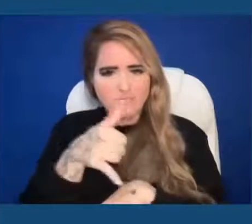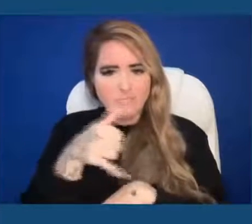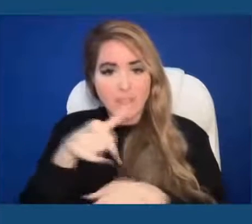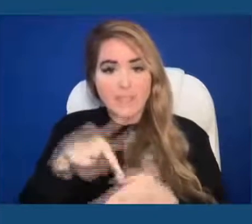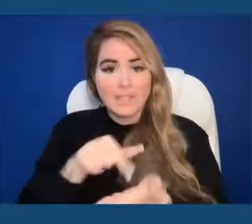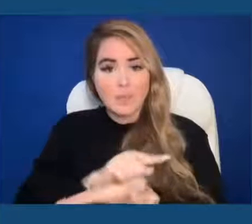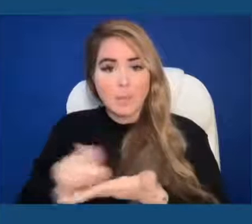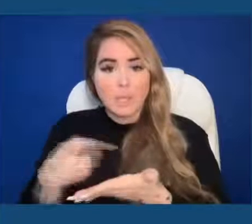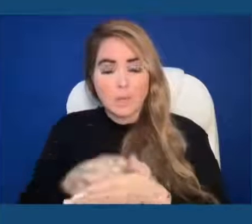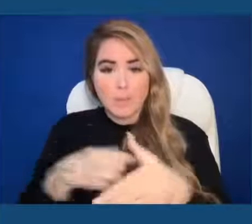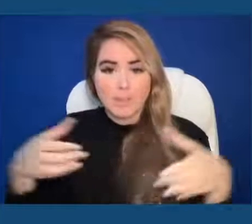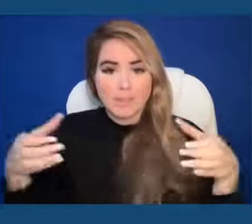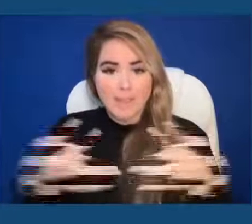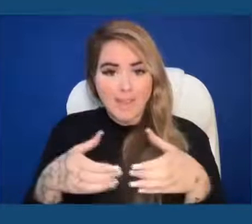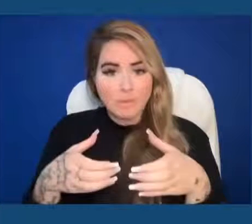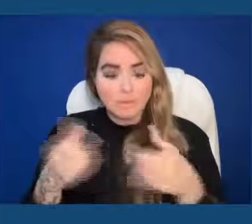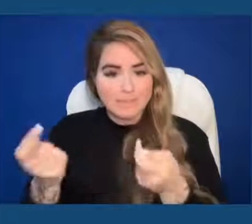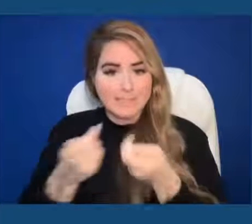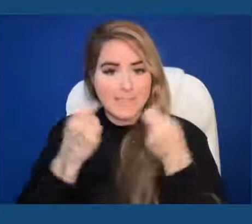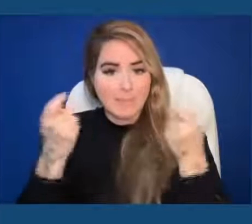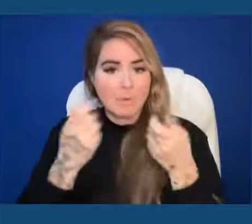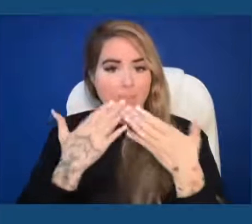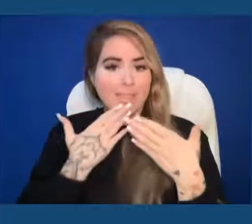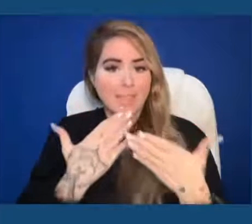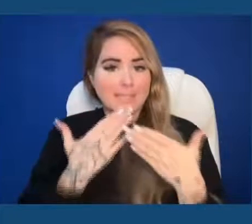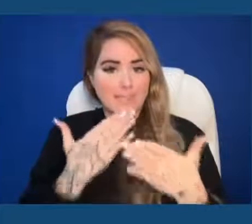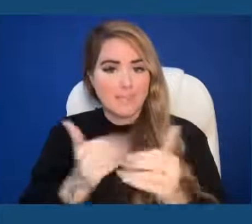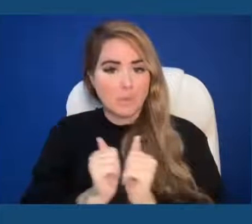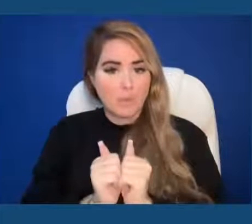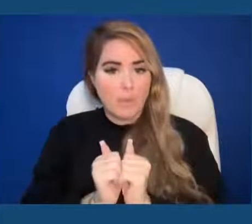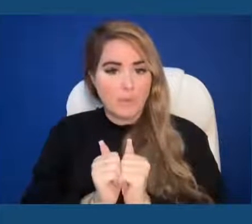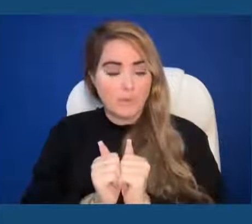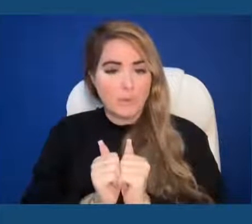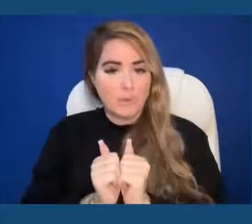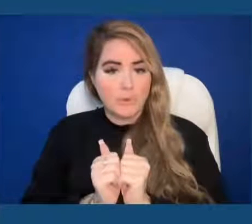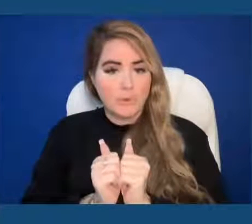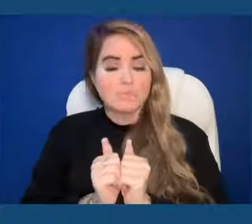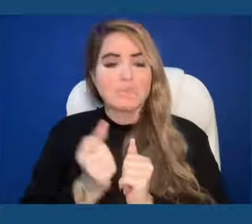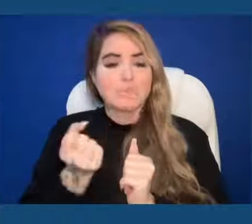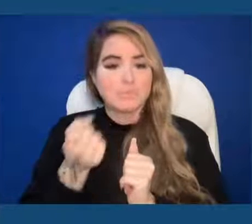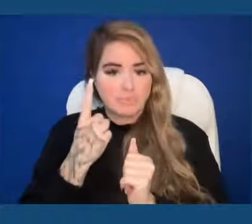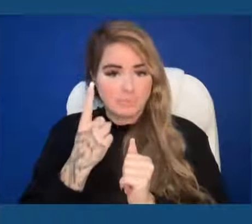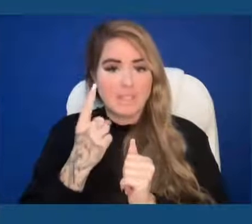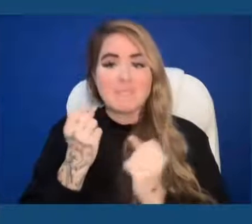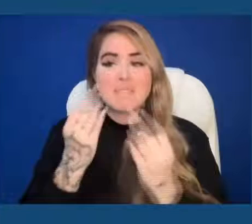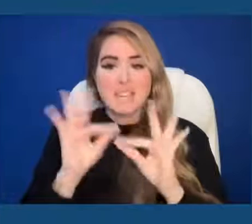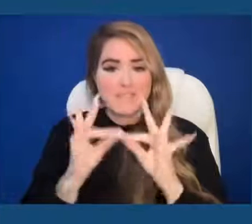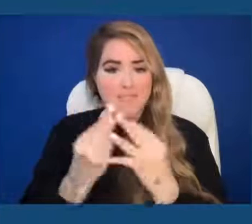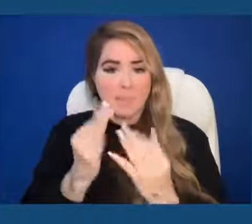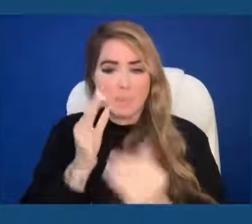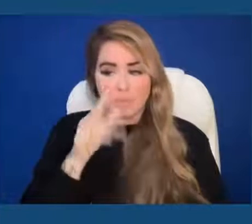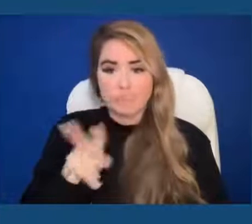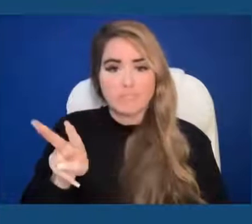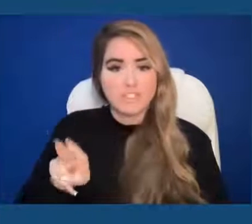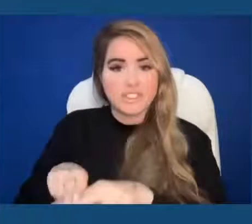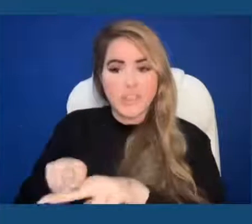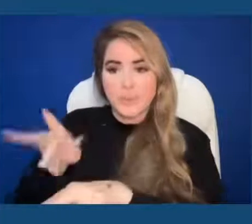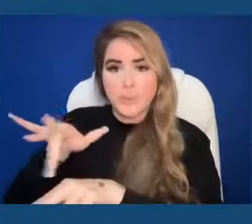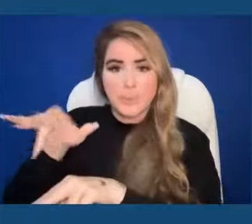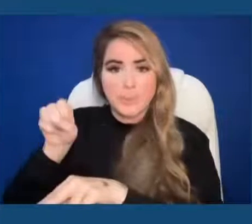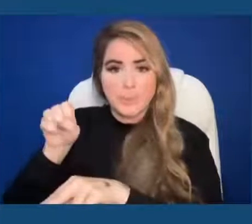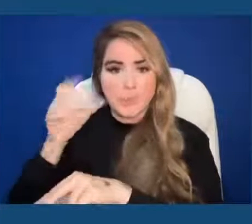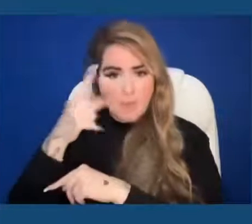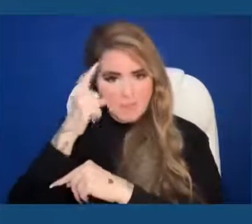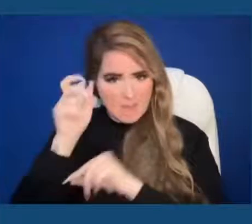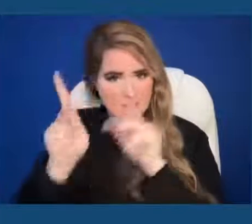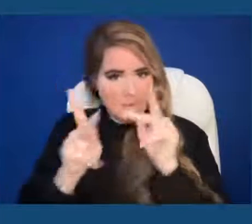celebrate Thanksgiving, there'll be a bunch of empty chairs. People who were tragically taken